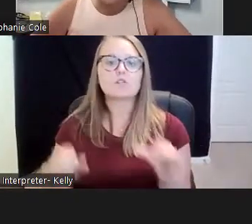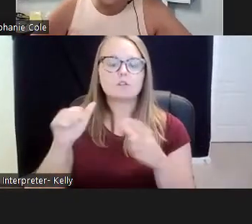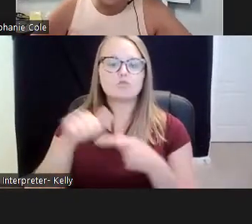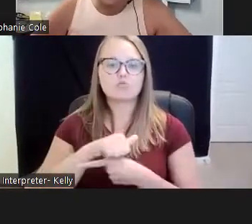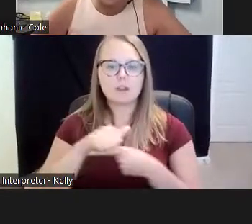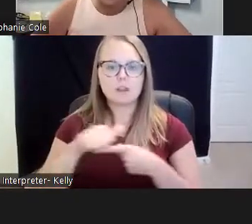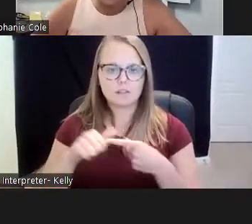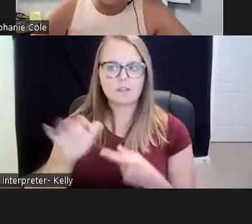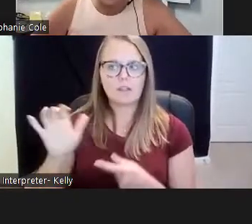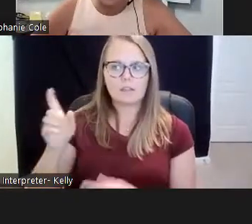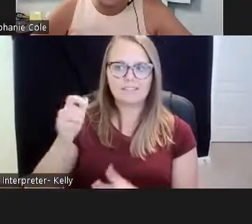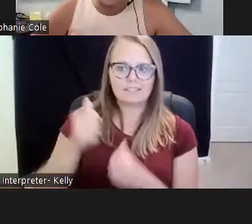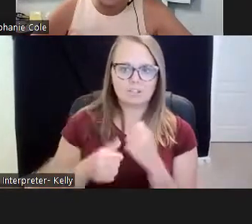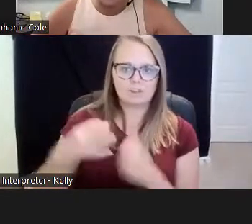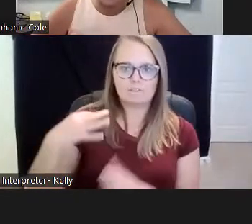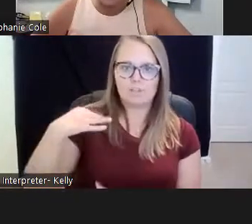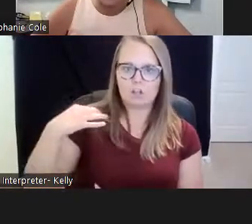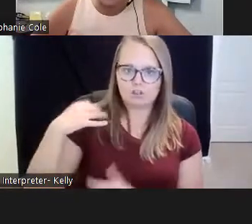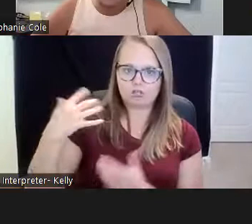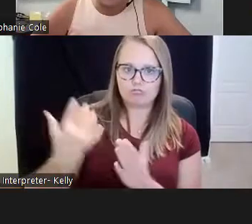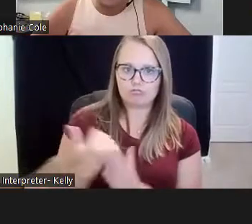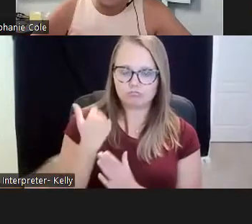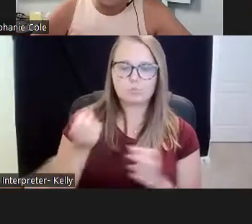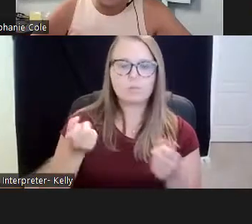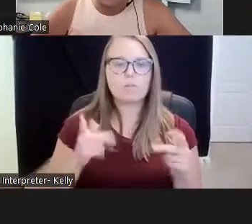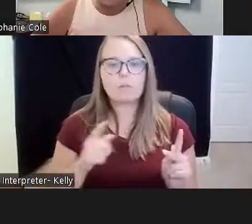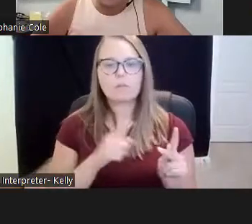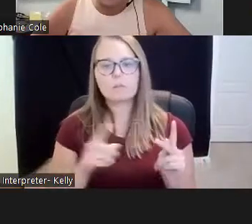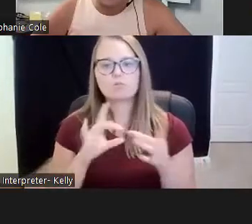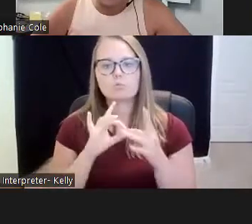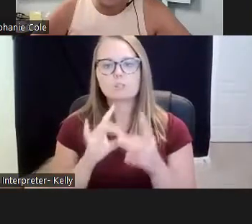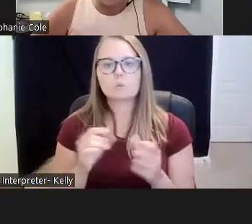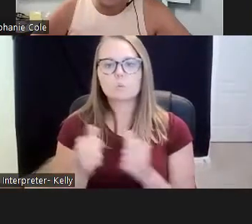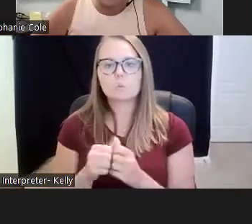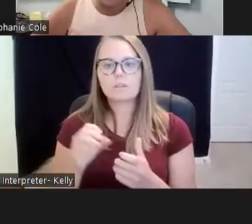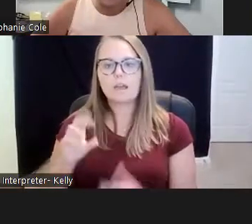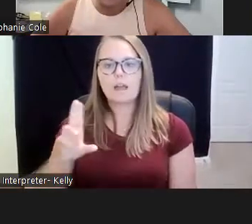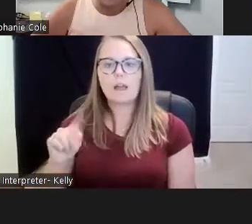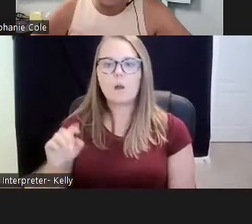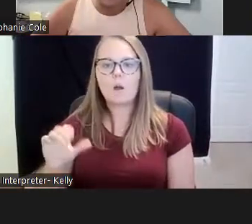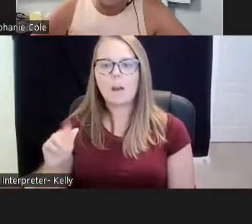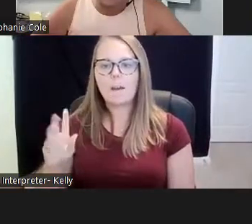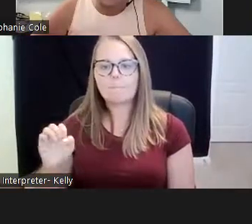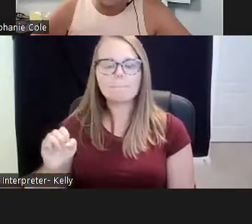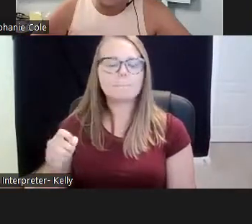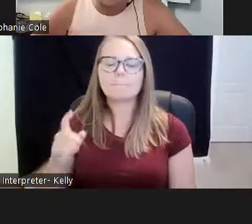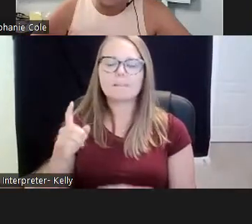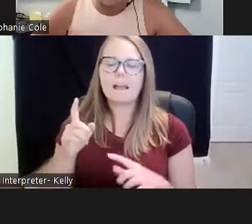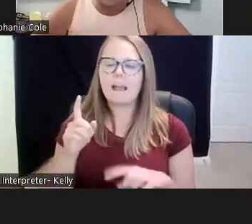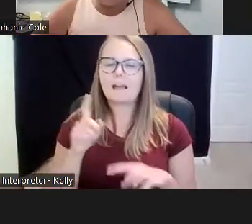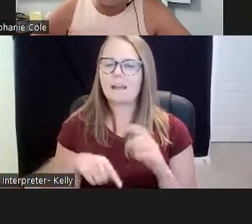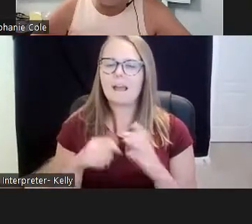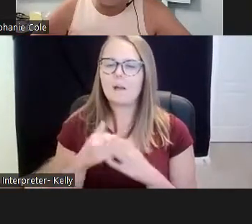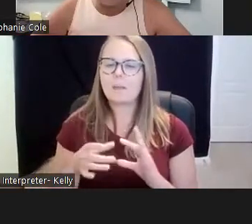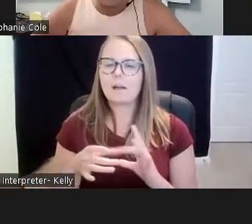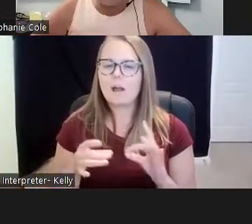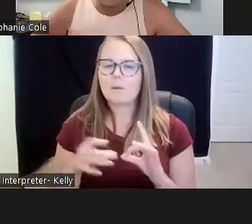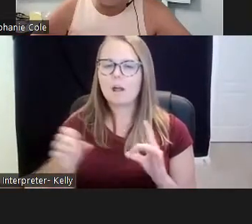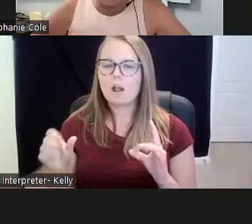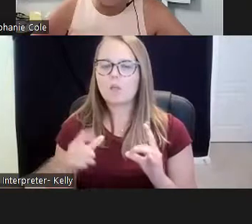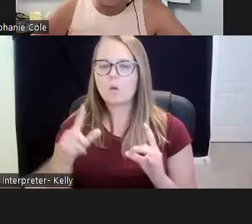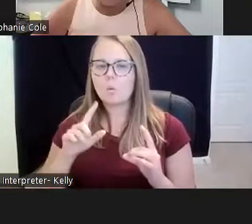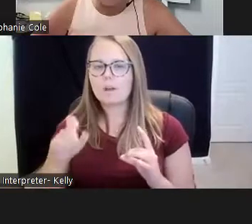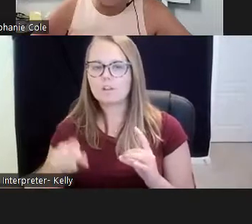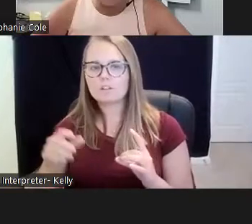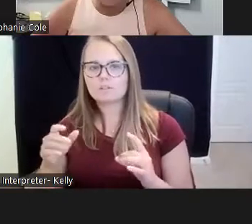that the volunteers get that allows them to associate it with outcomes. I can't help but comment on another question. Since